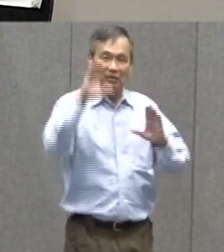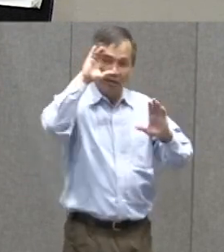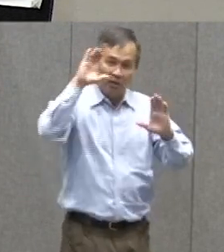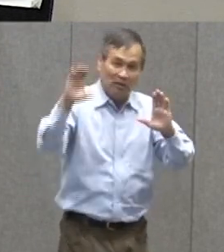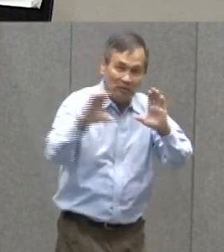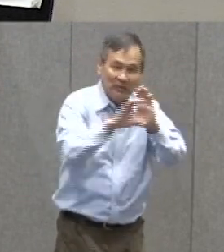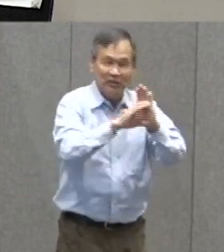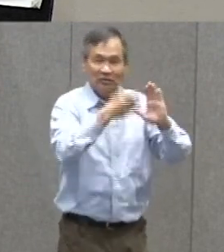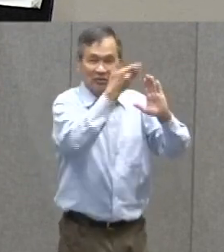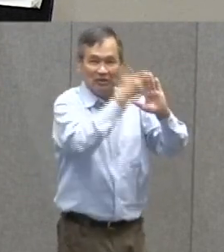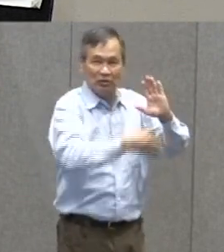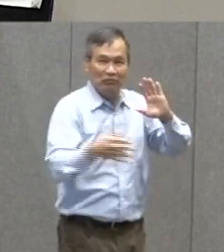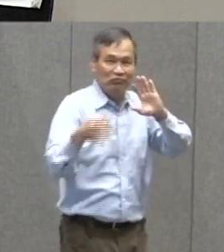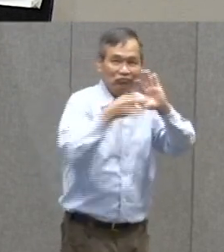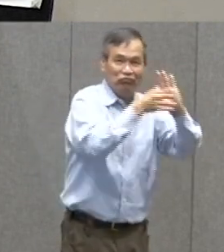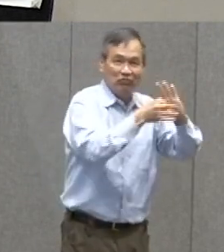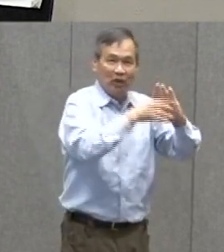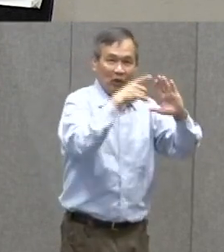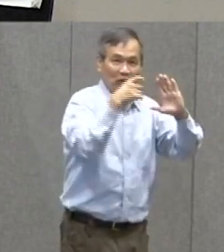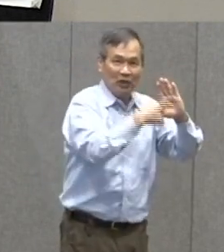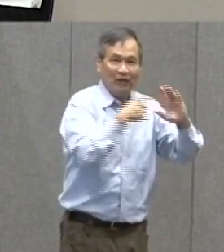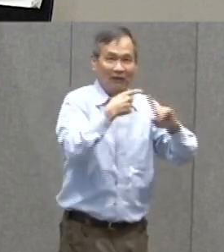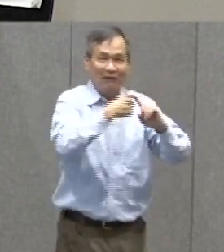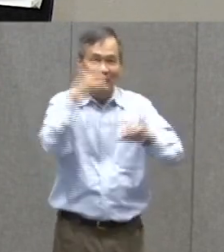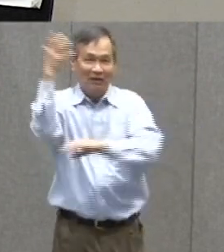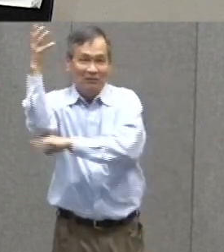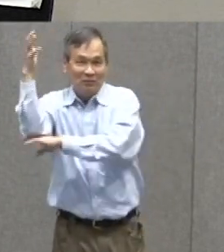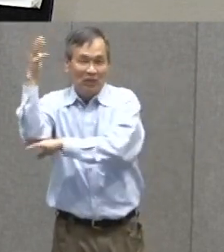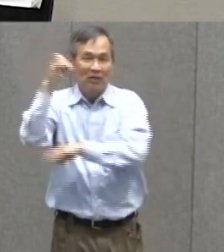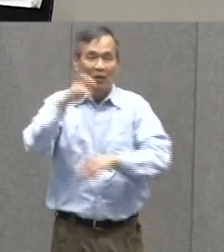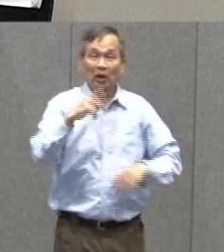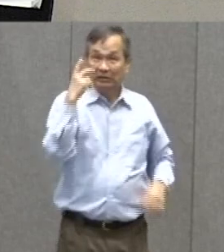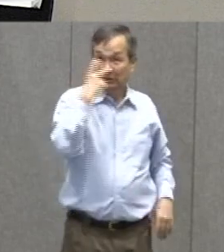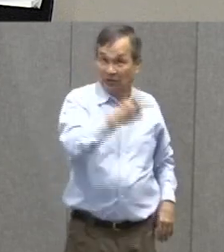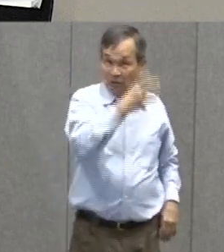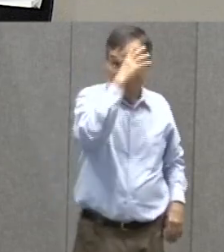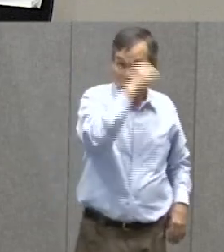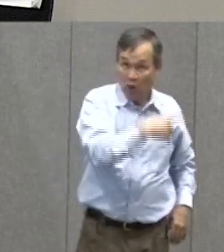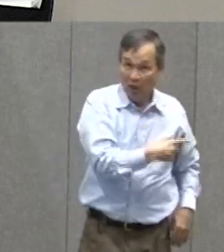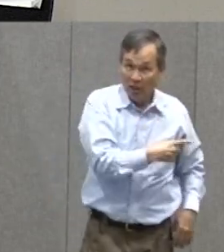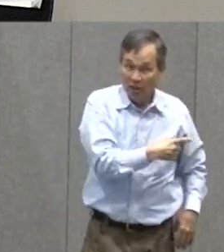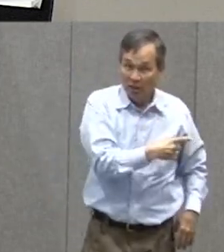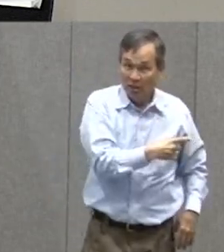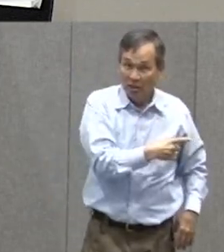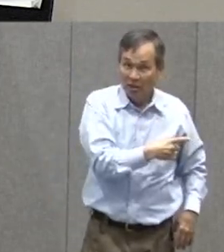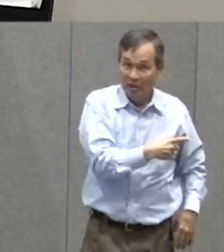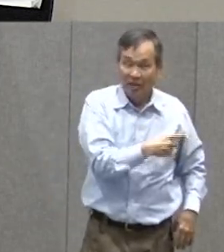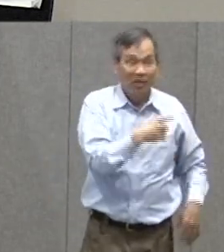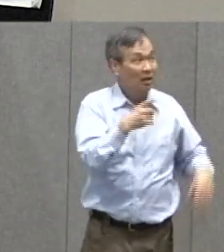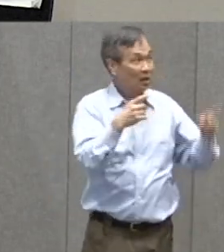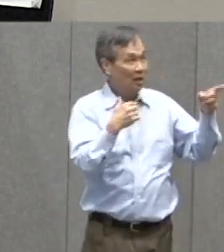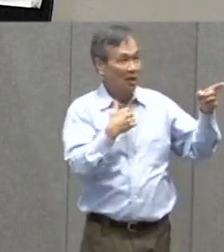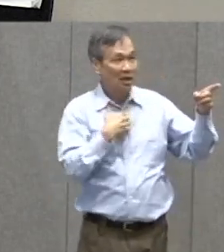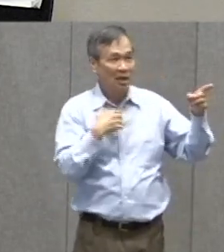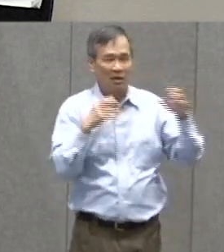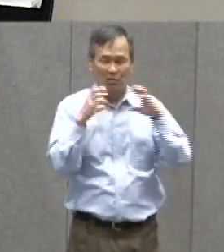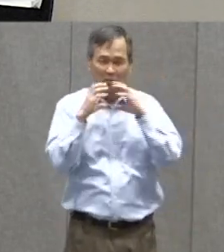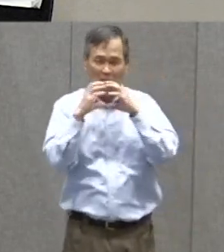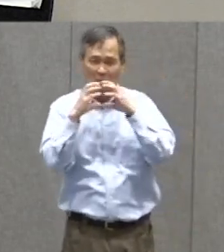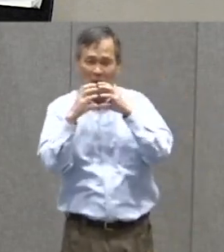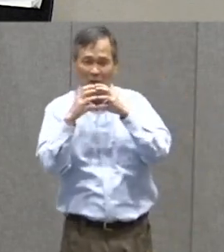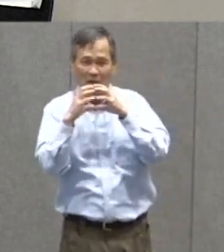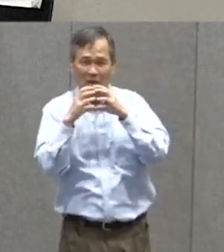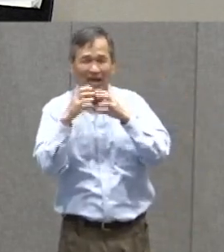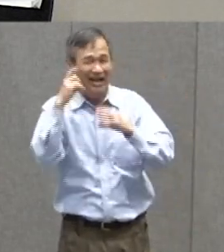you select here this boy right there that has a ball. And I believe he